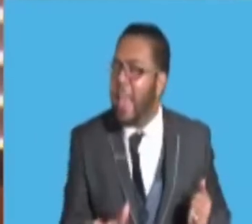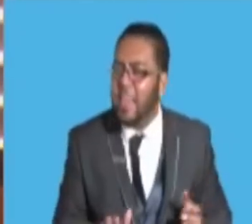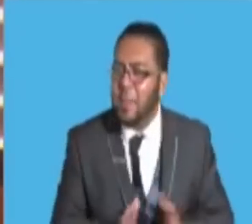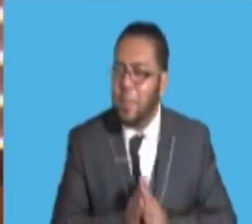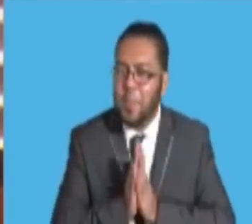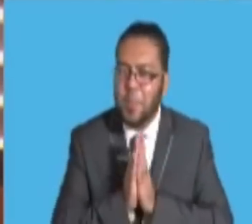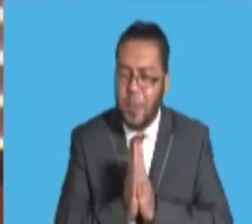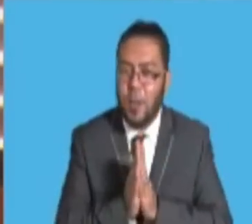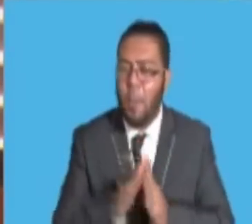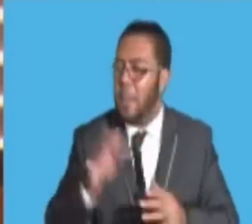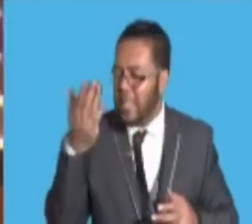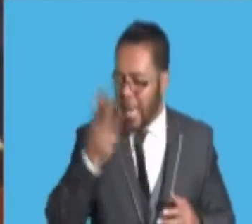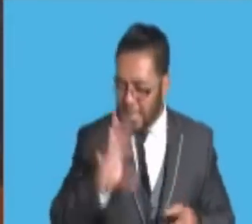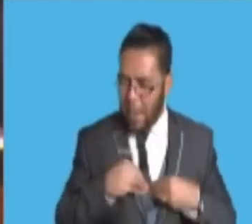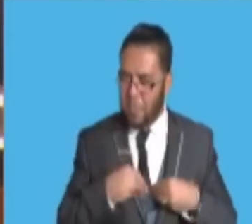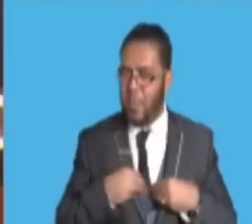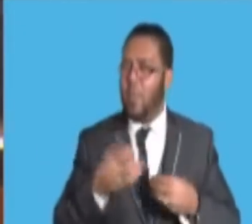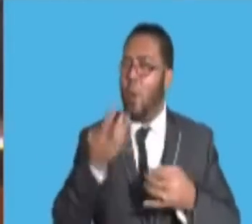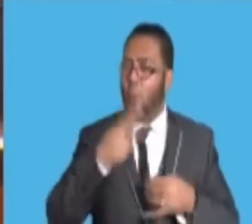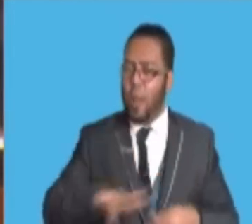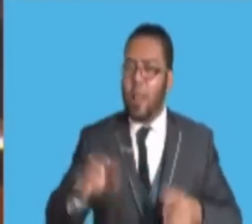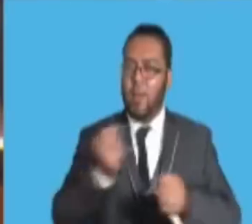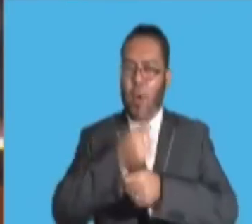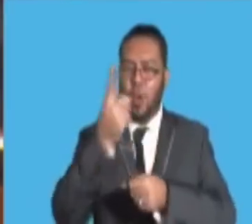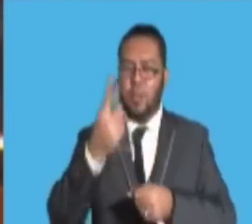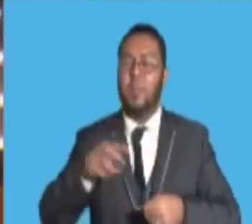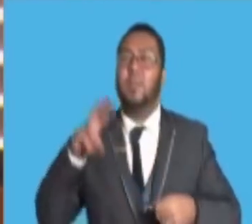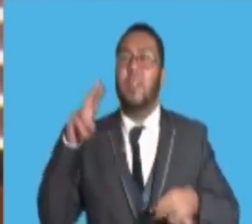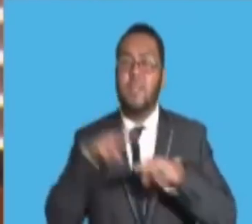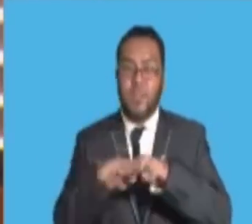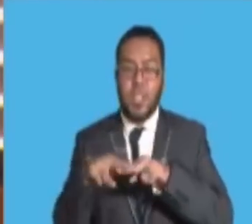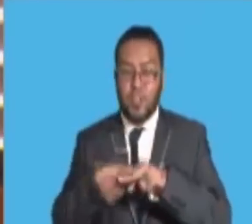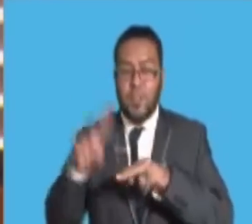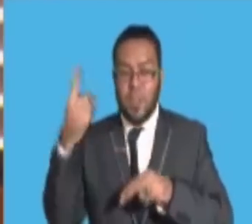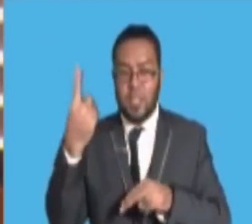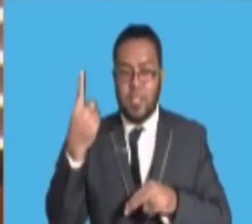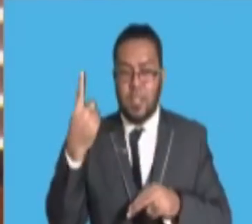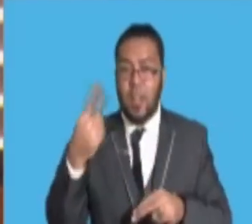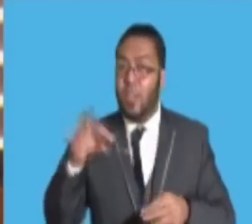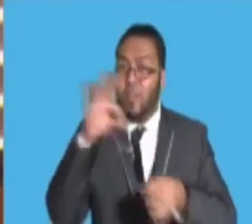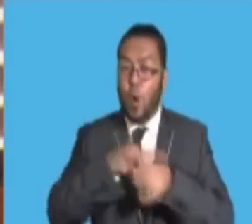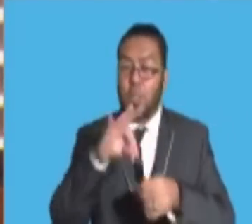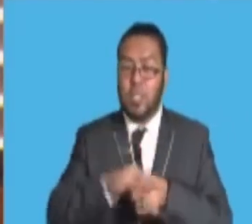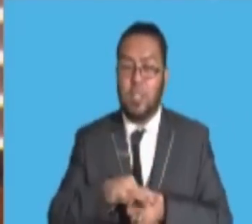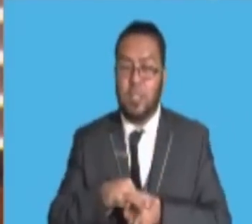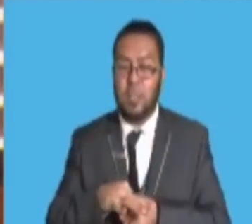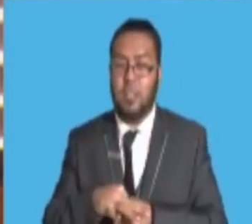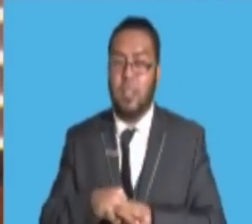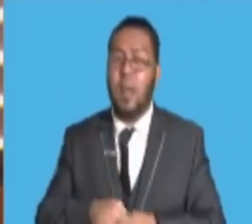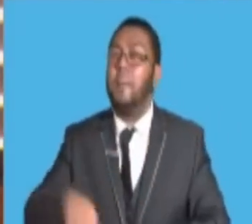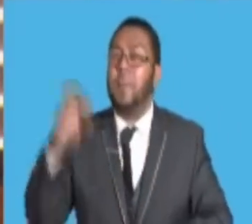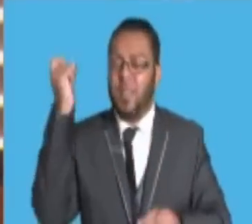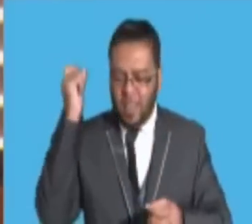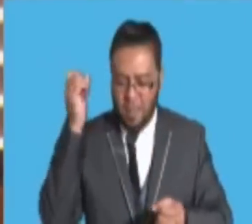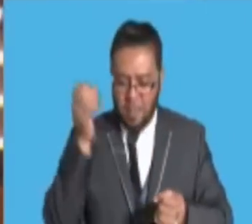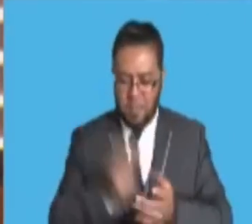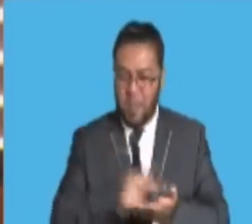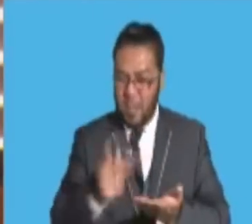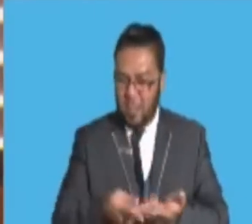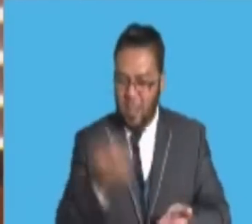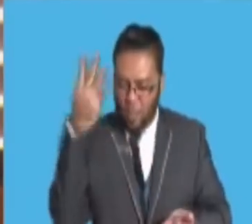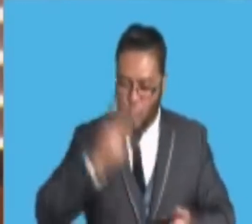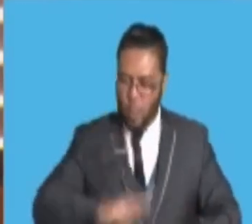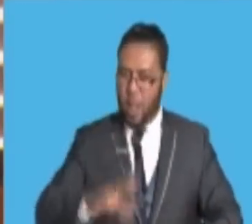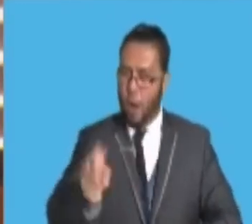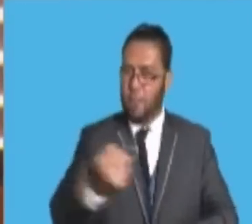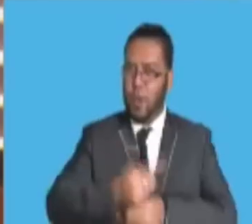must accept the will of God. And Fiji First carries not only the voters' mandate, but the mandate of God to govern.